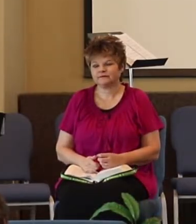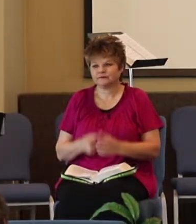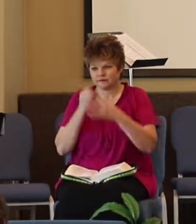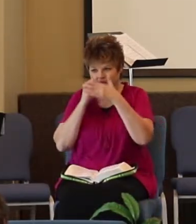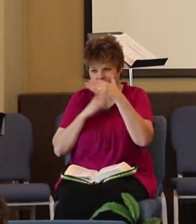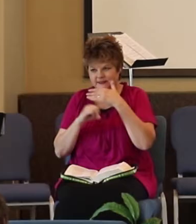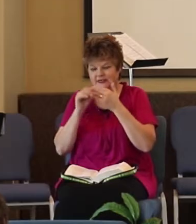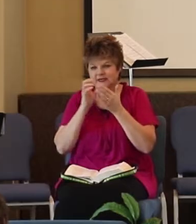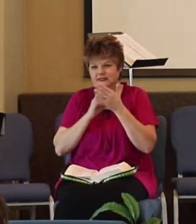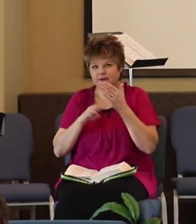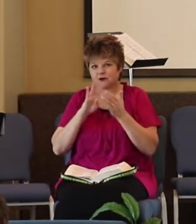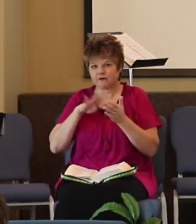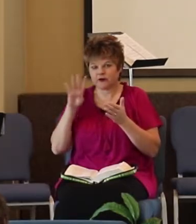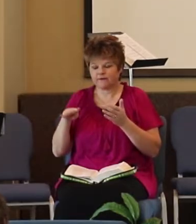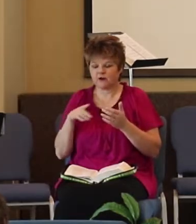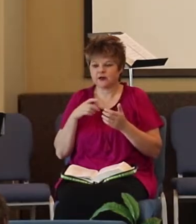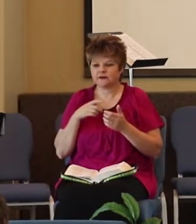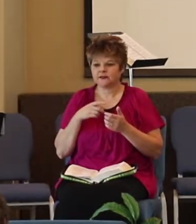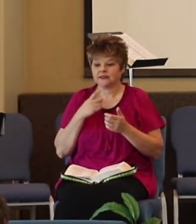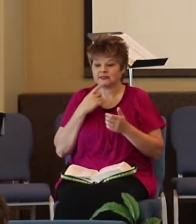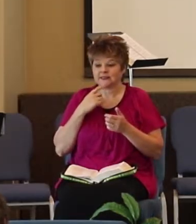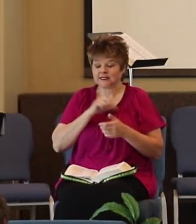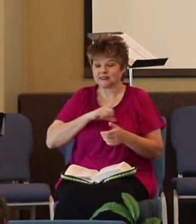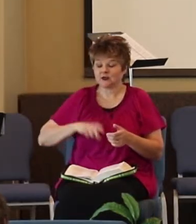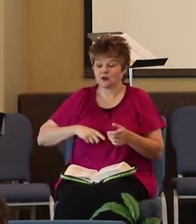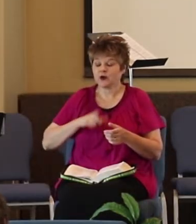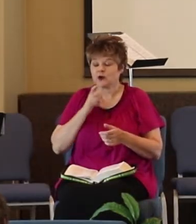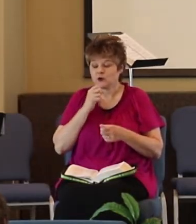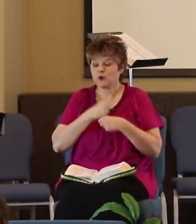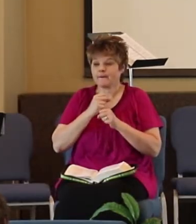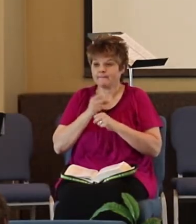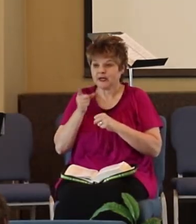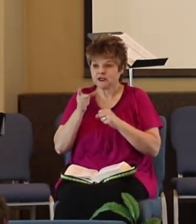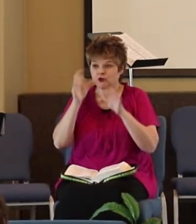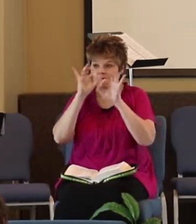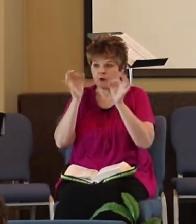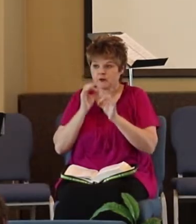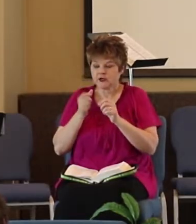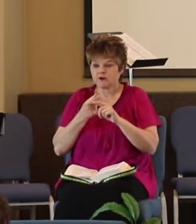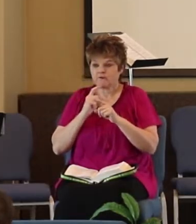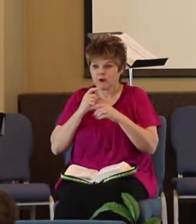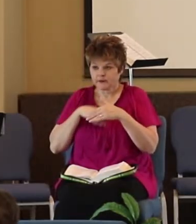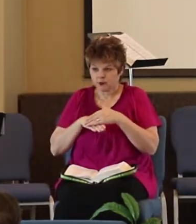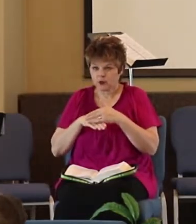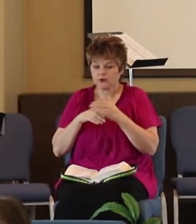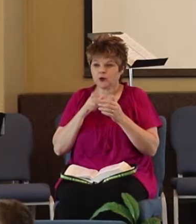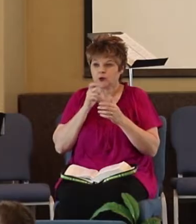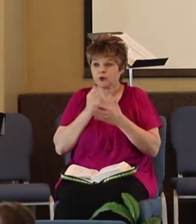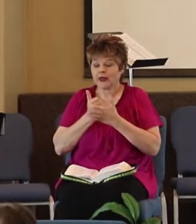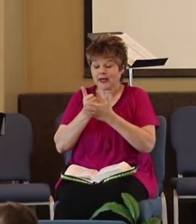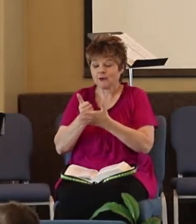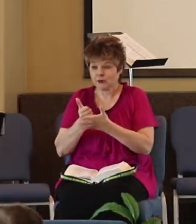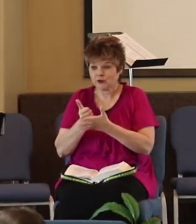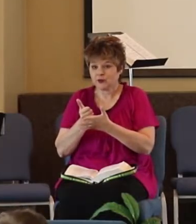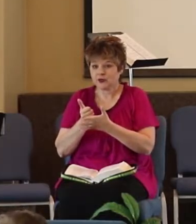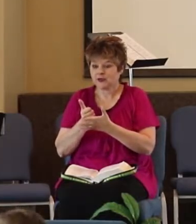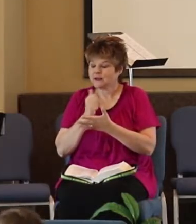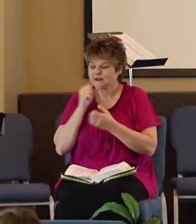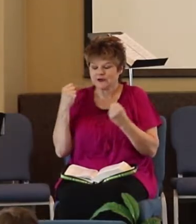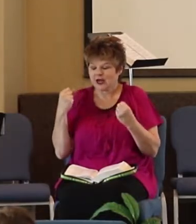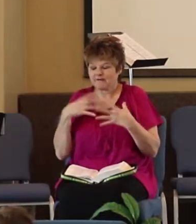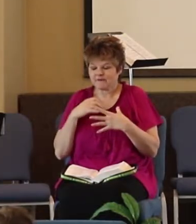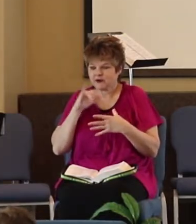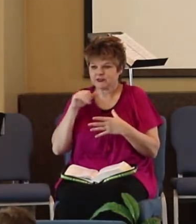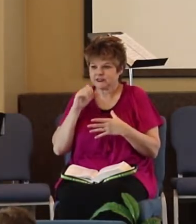Isaiah 44:2 again says, "Thus says the Lord who made you and formed you from the womb, who will help you. Do not fear,